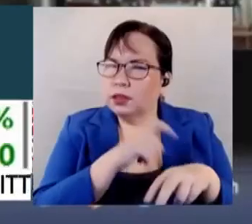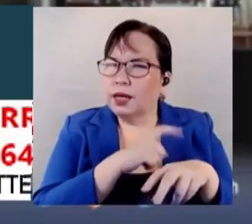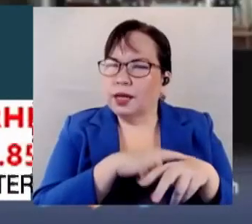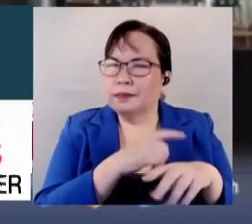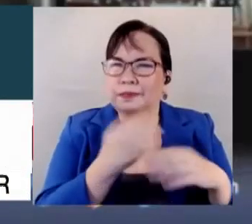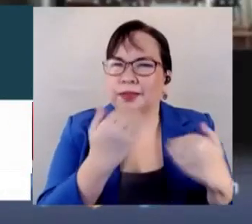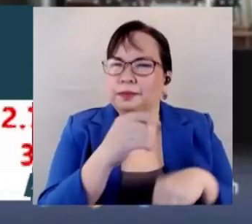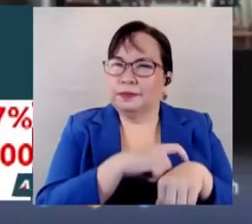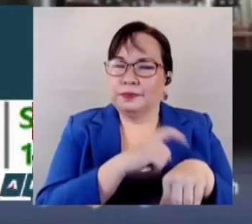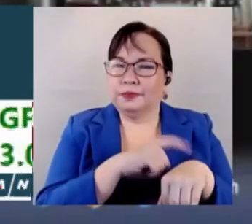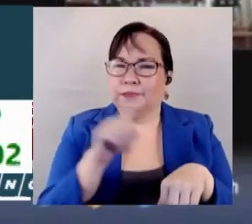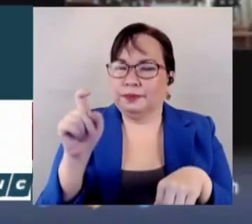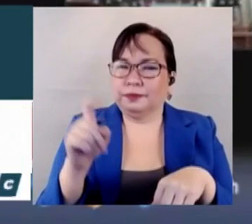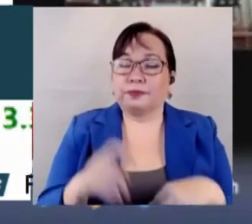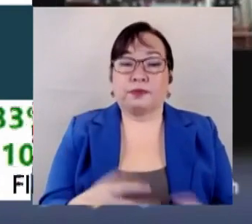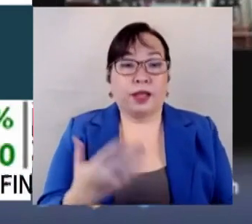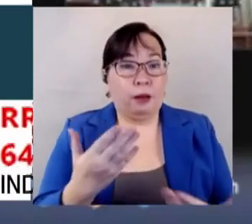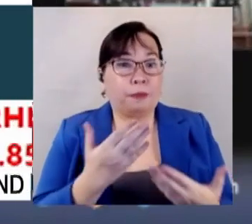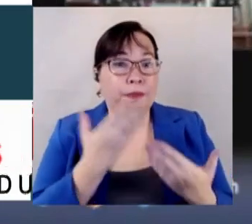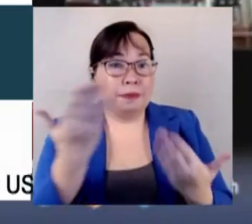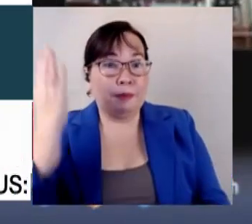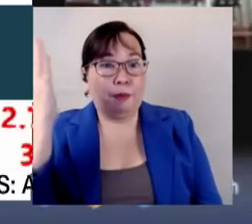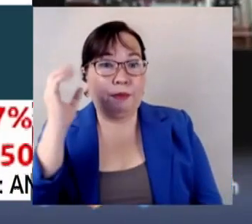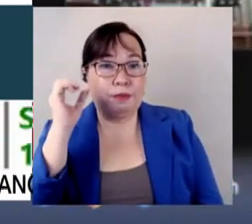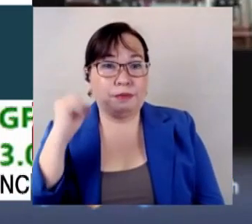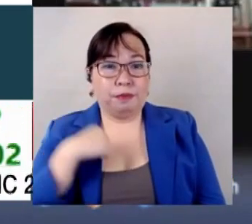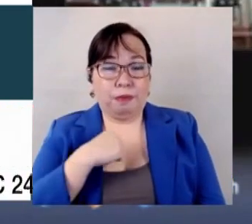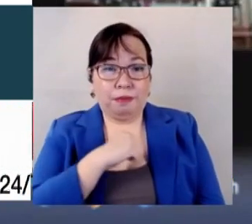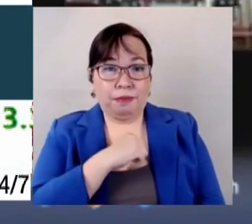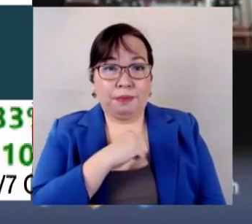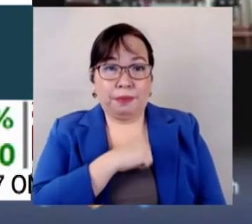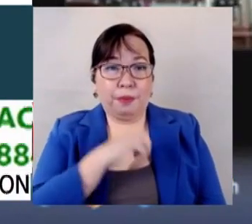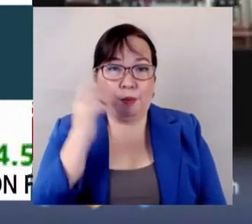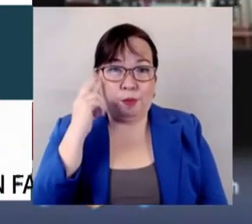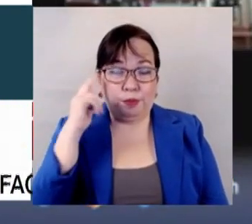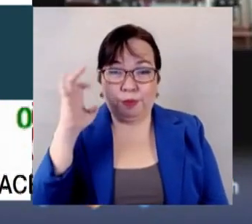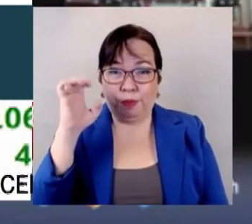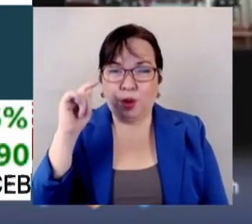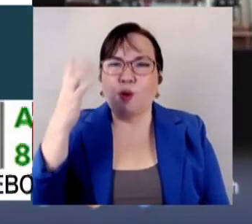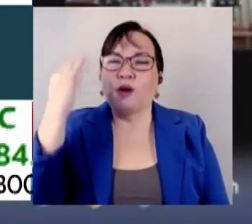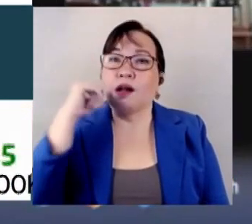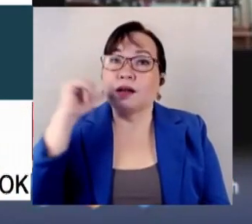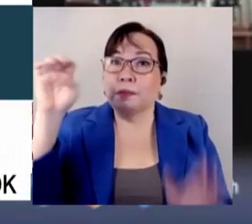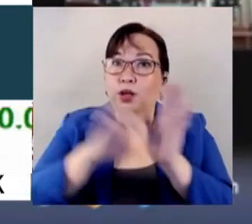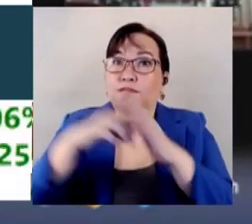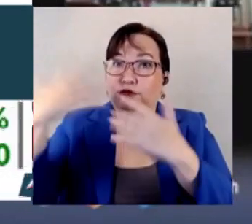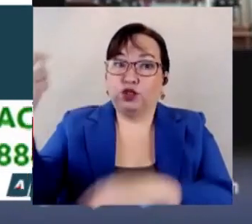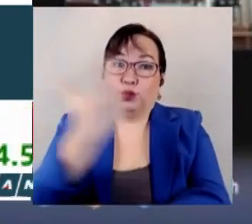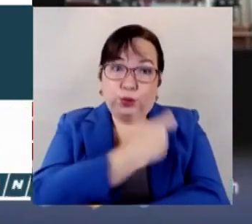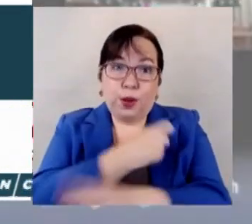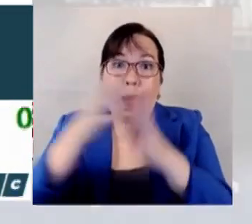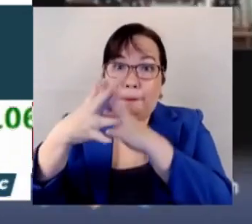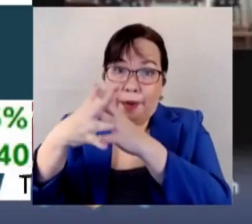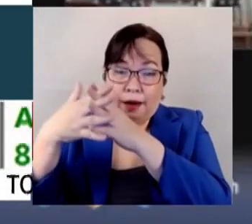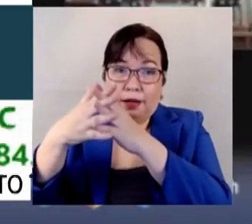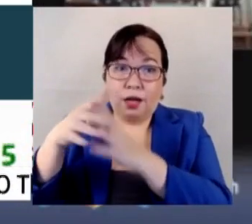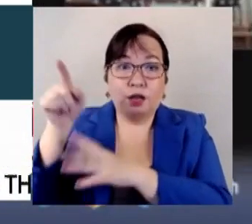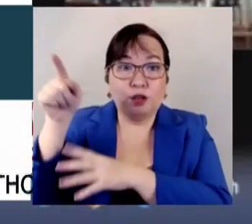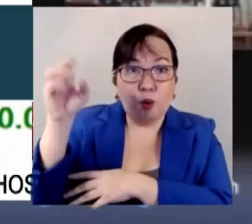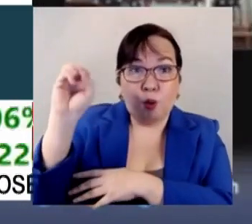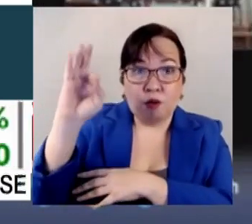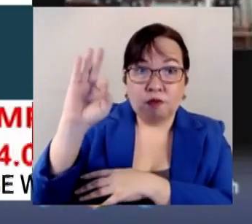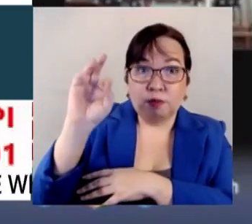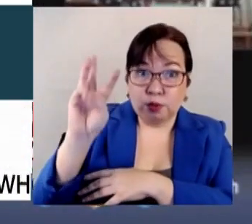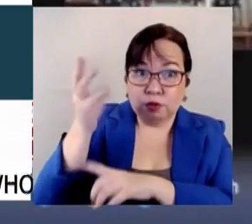So why not, kung nabakunahan ka na sa Amerika at pupunta ka ng Pilipinas, o OFW ka, you're required